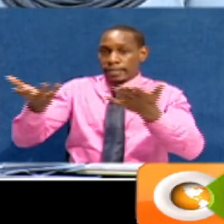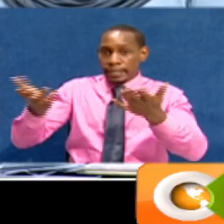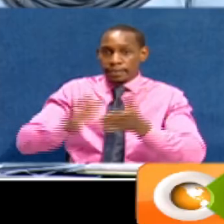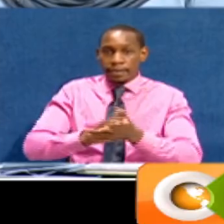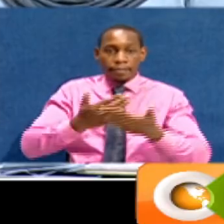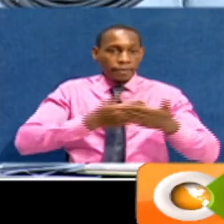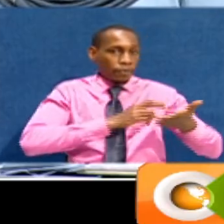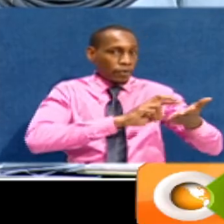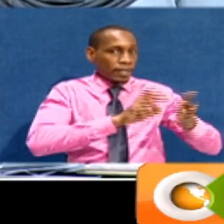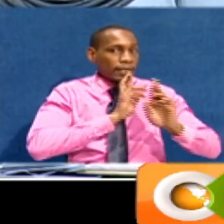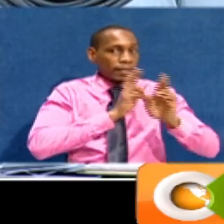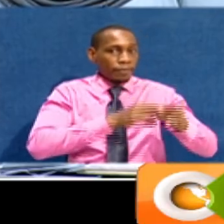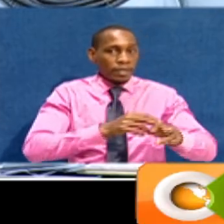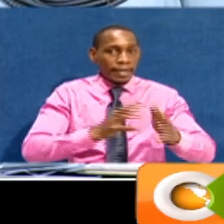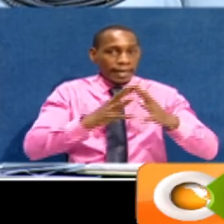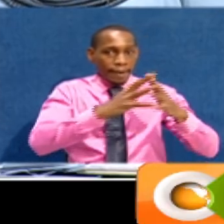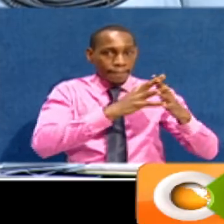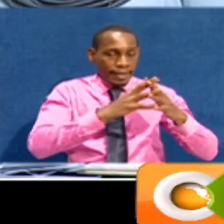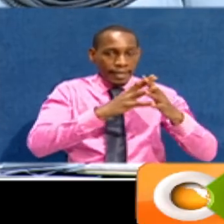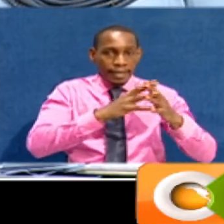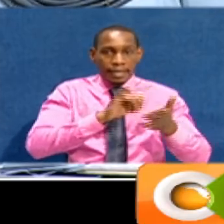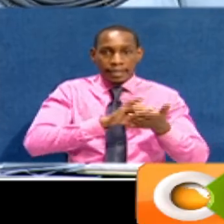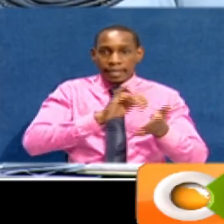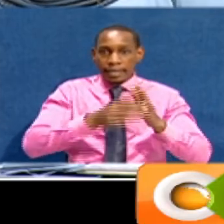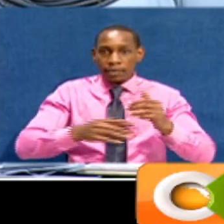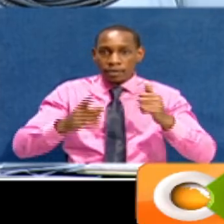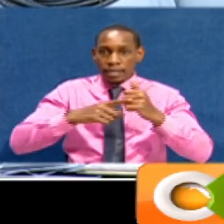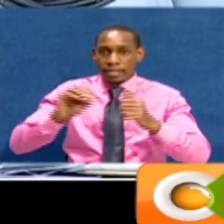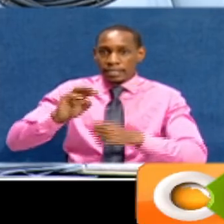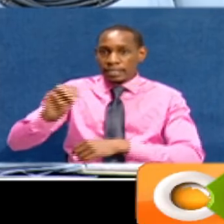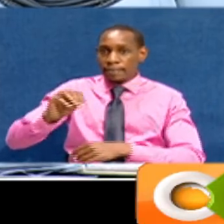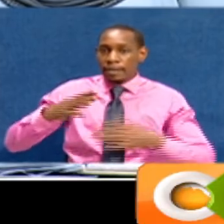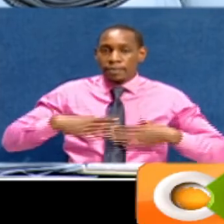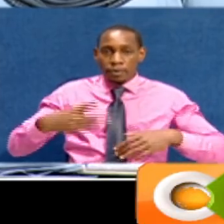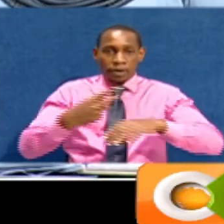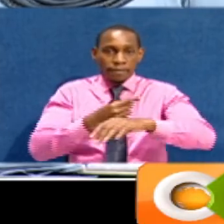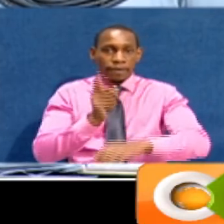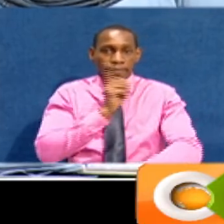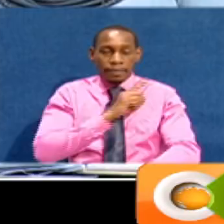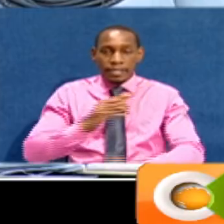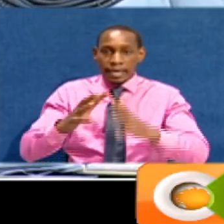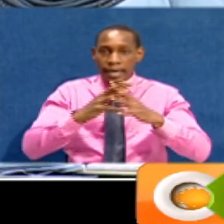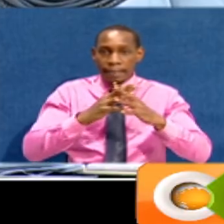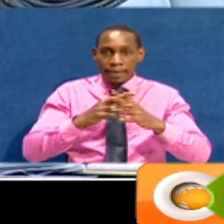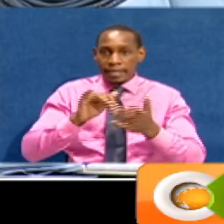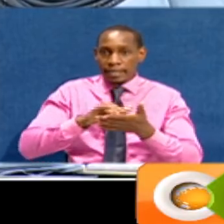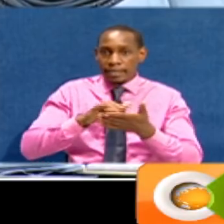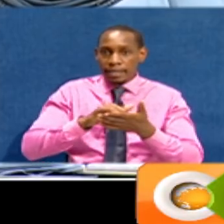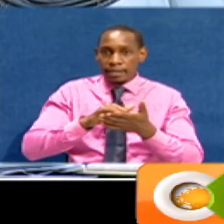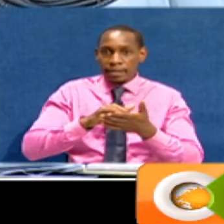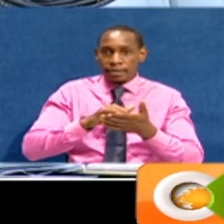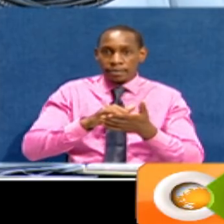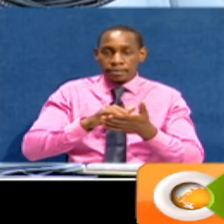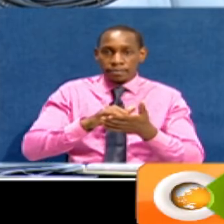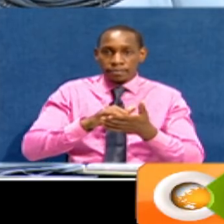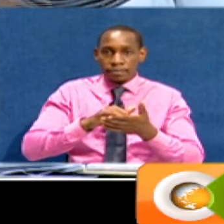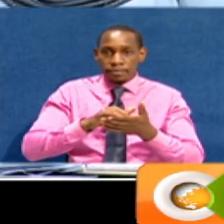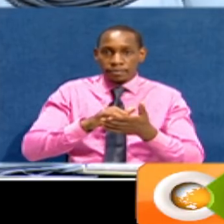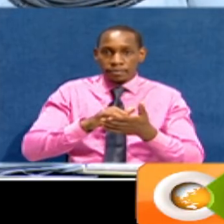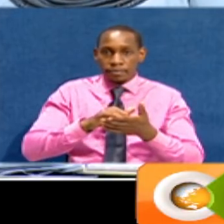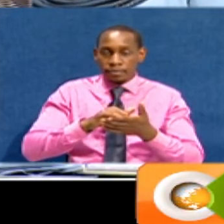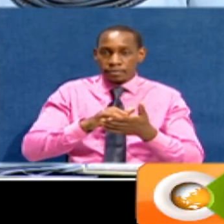I was reading a report about the US, where about almost 60 million people have been vaccinated in the US as of now. That's about 23% of the